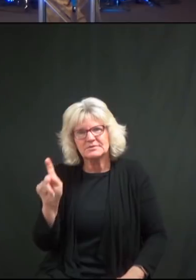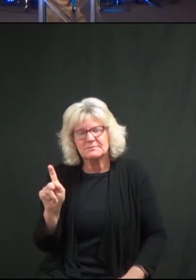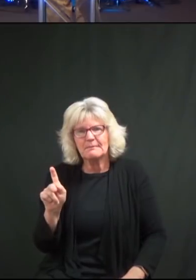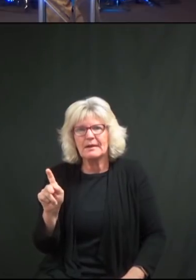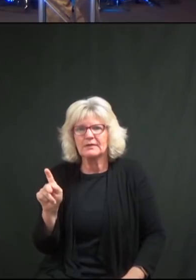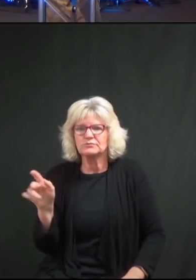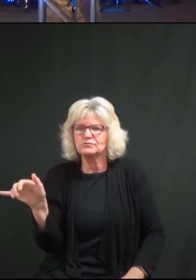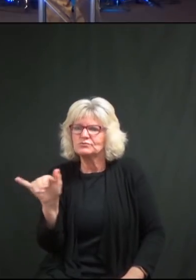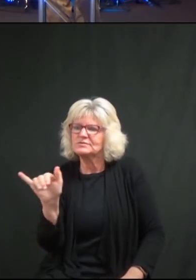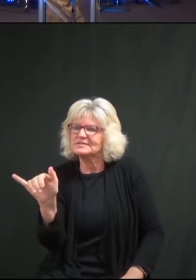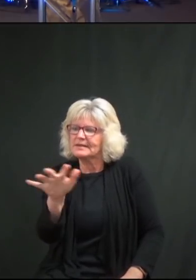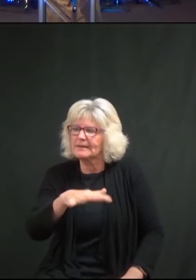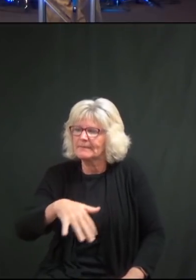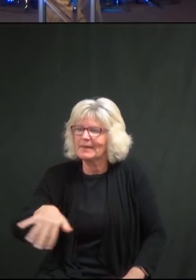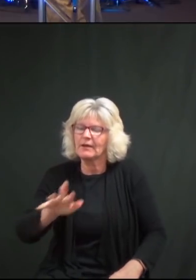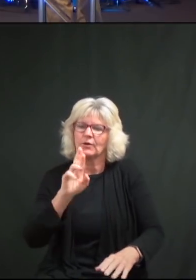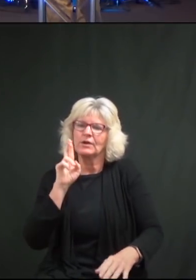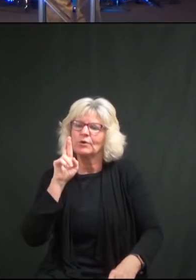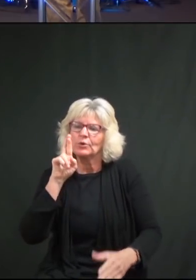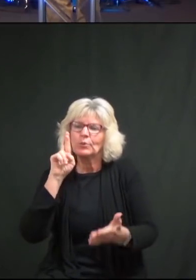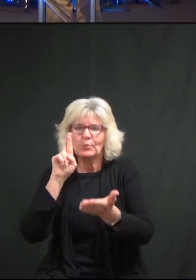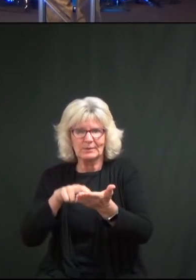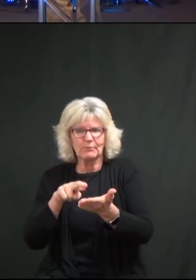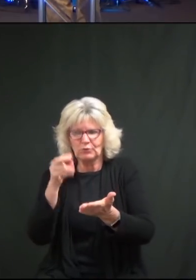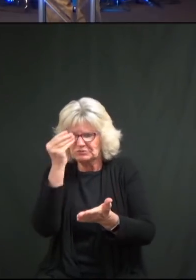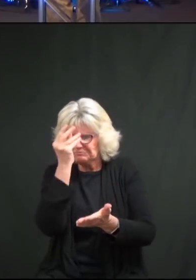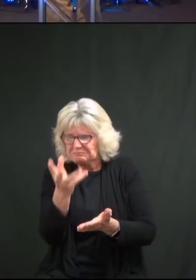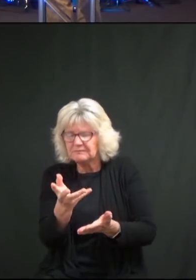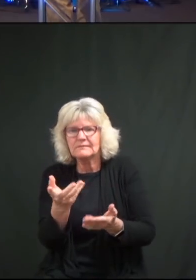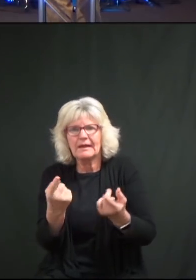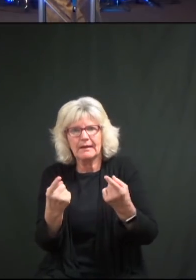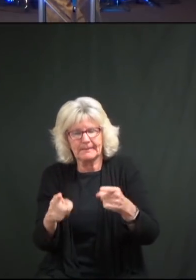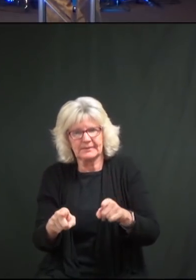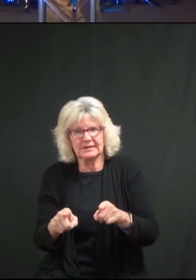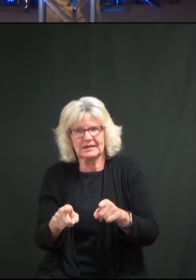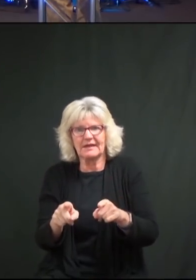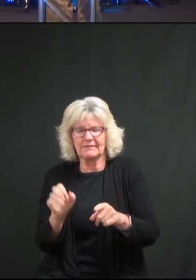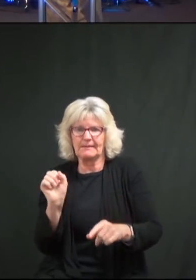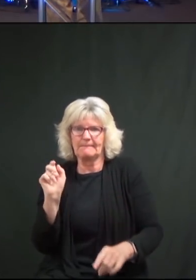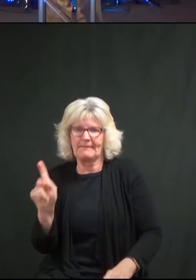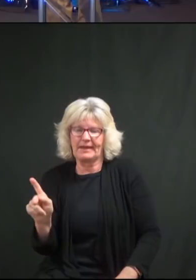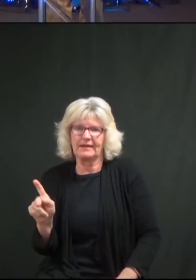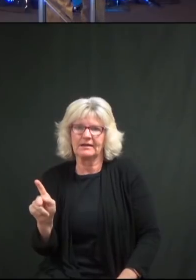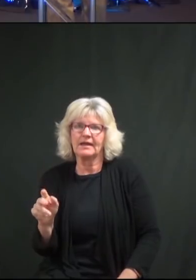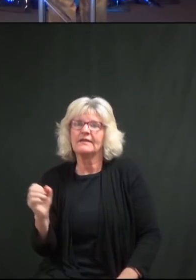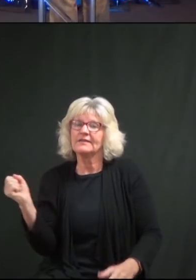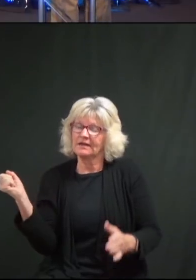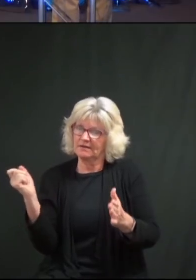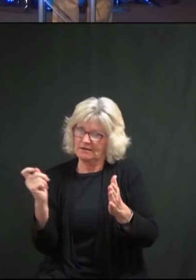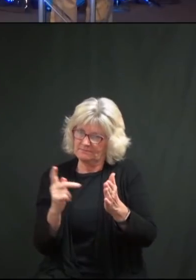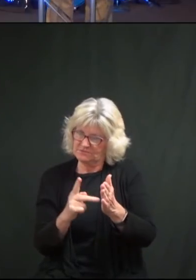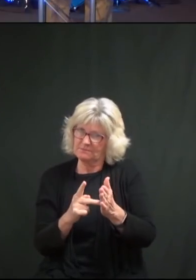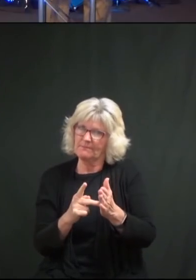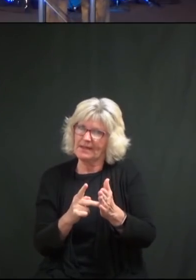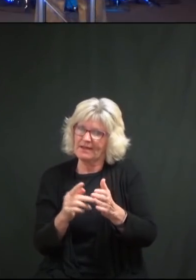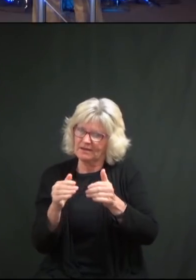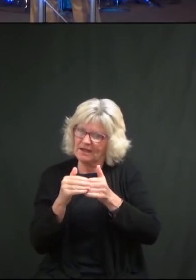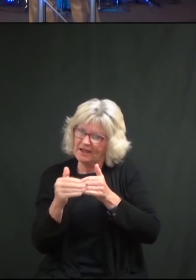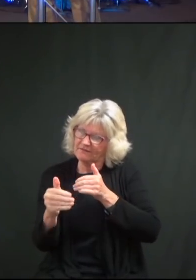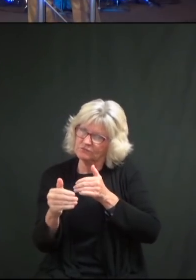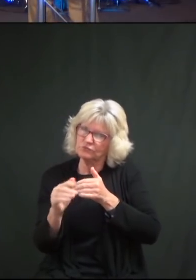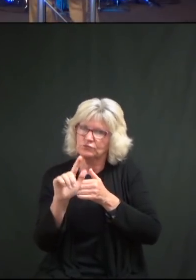comes back to the same area, reports what's going on, and heads out. He returns back finally